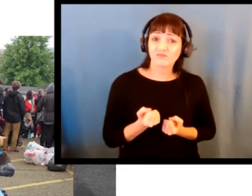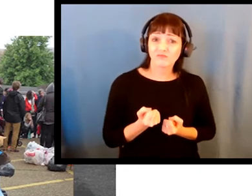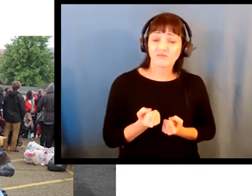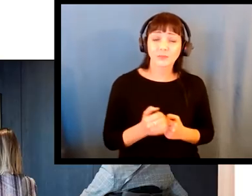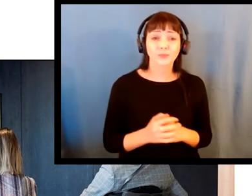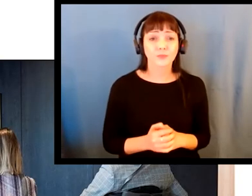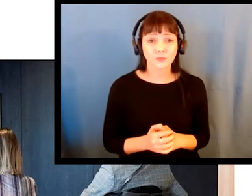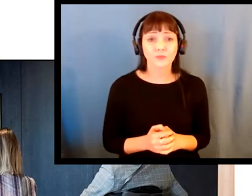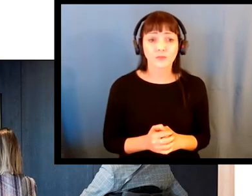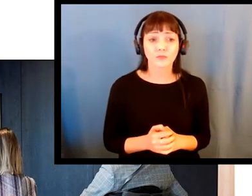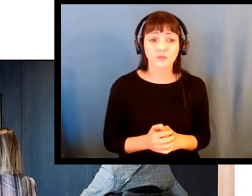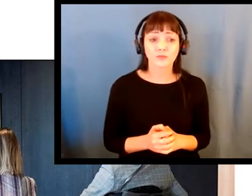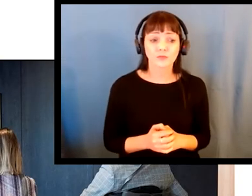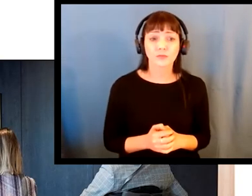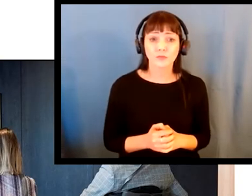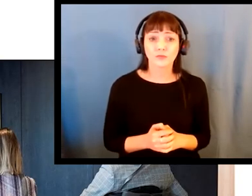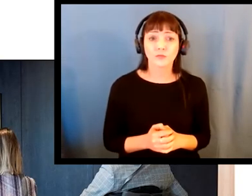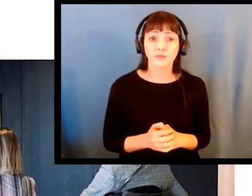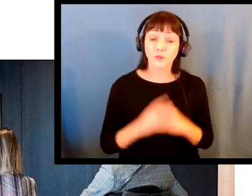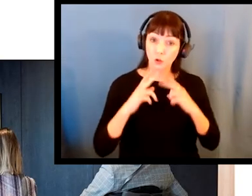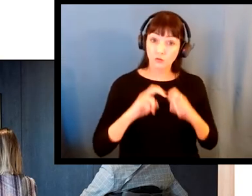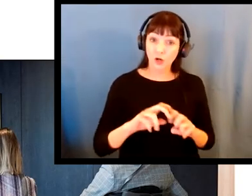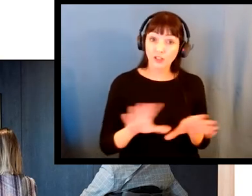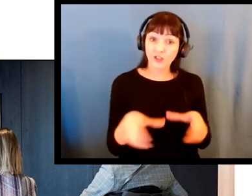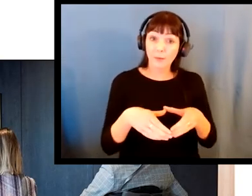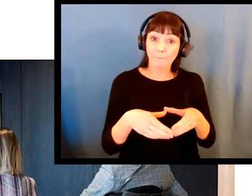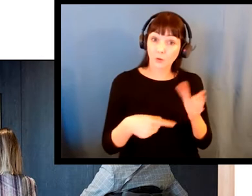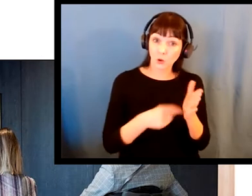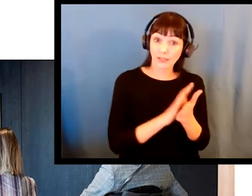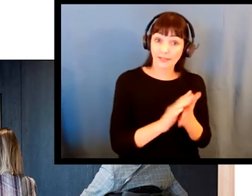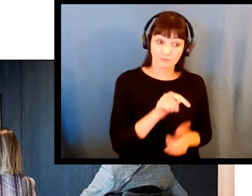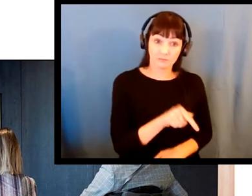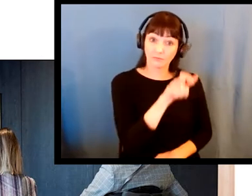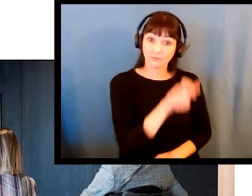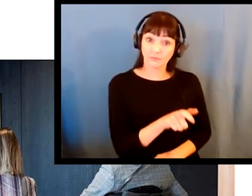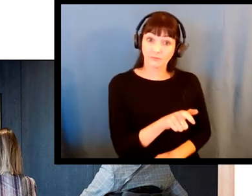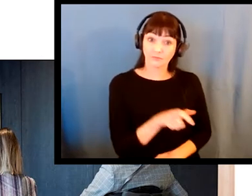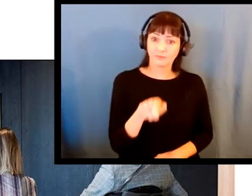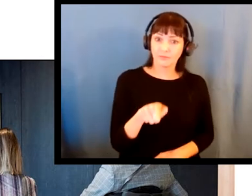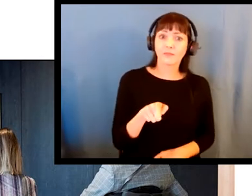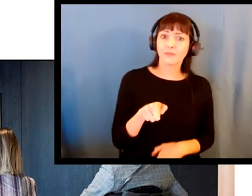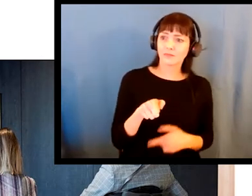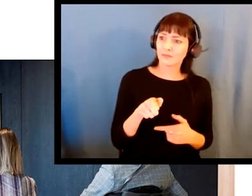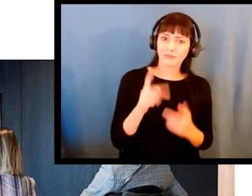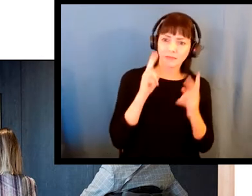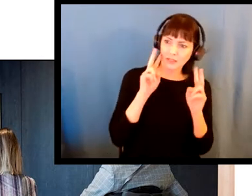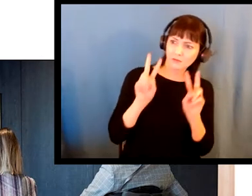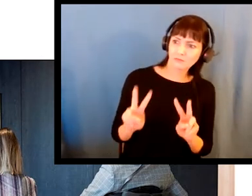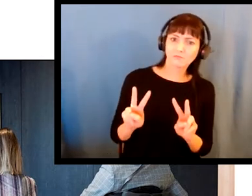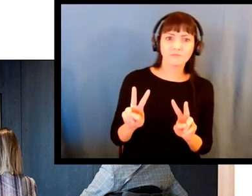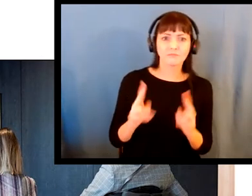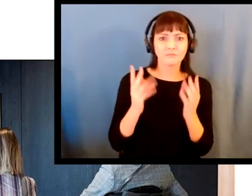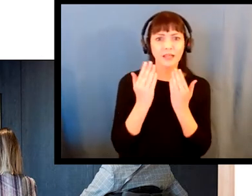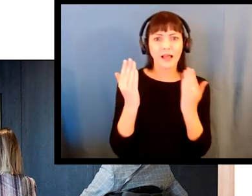domain. So, when one of our research team, Tony Heaton, expressed his frustration at the display convention in museums and